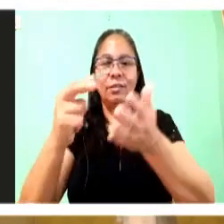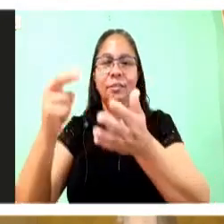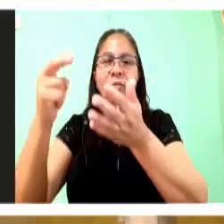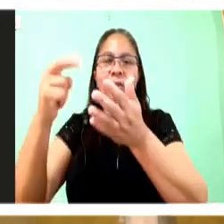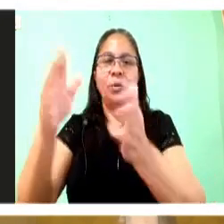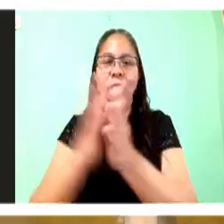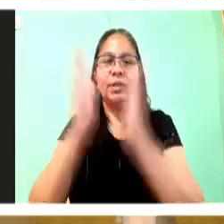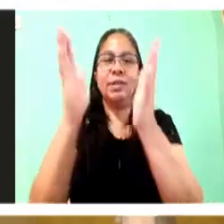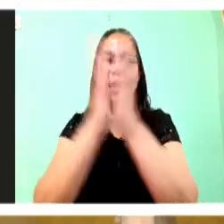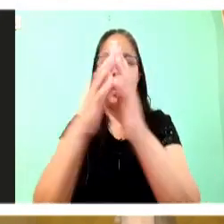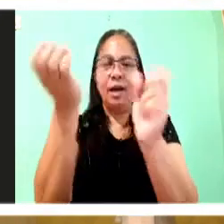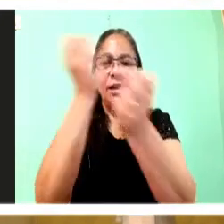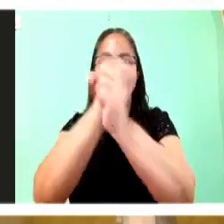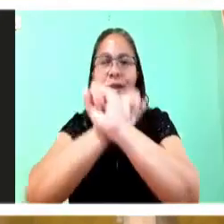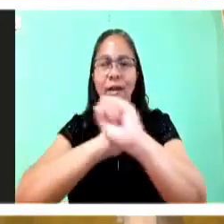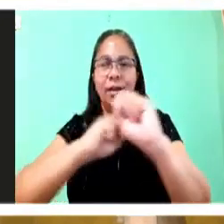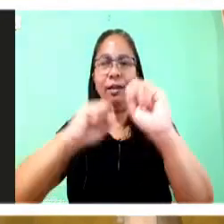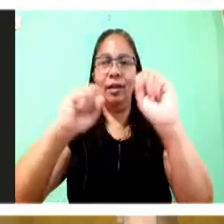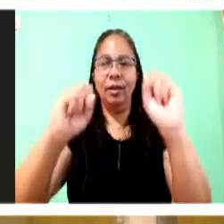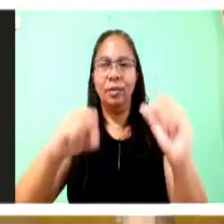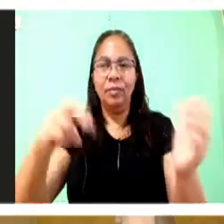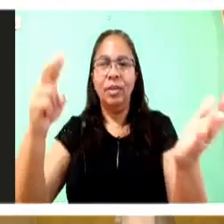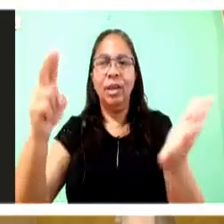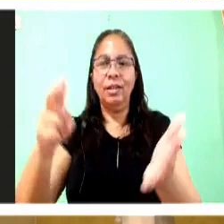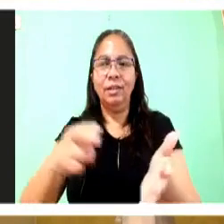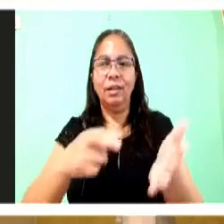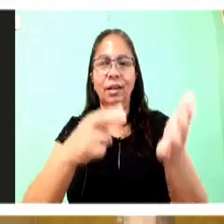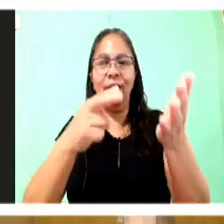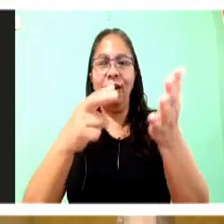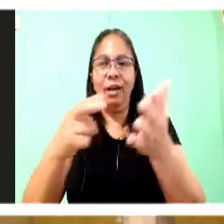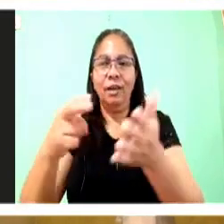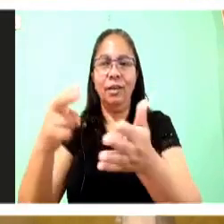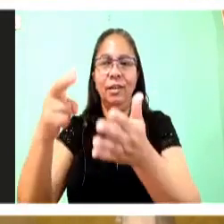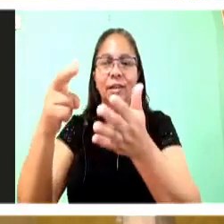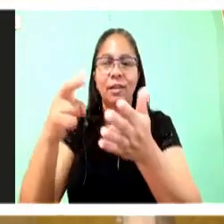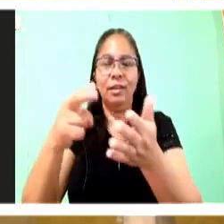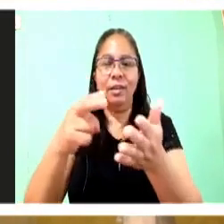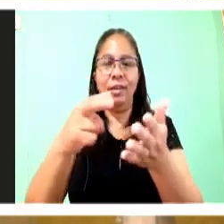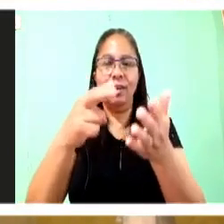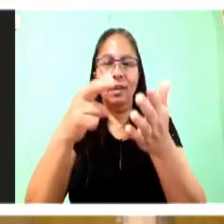highest. Hosanna in the